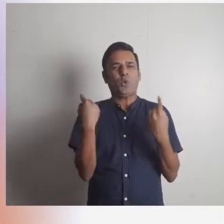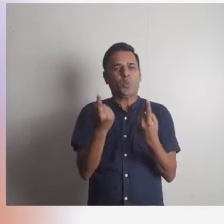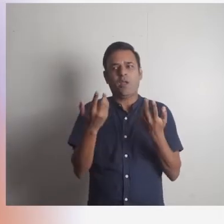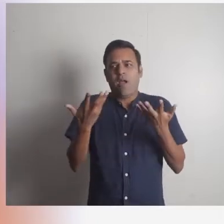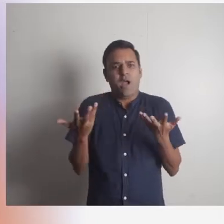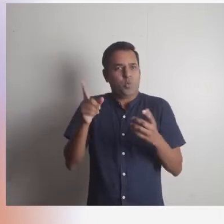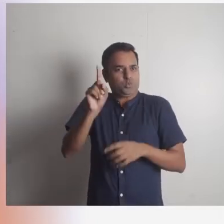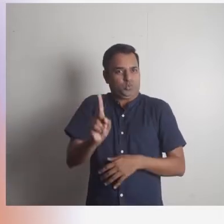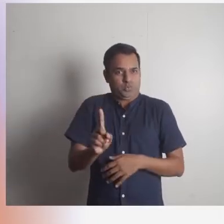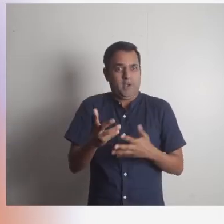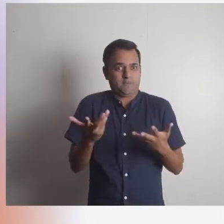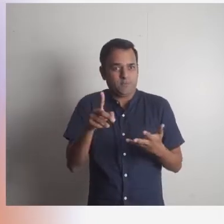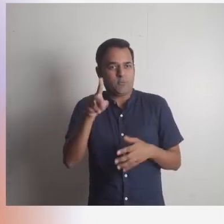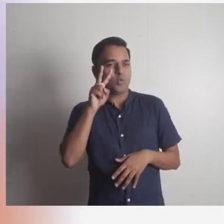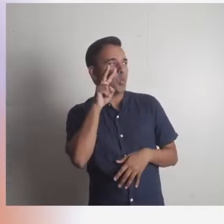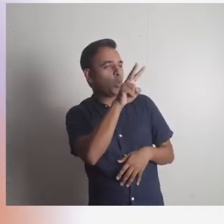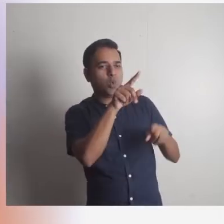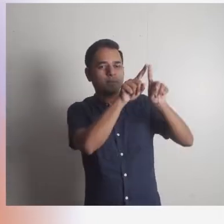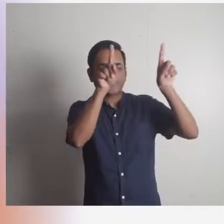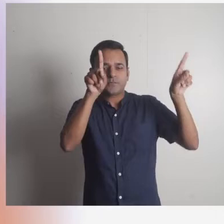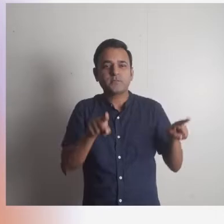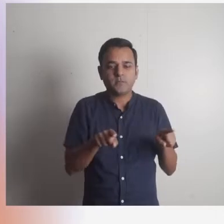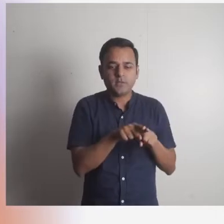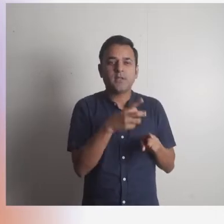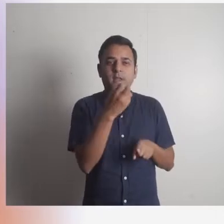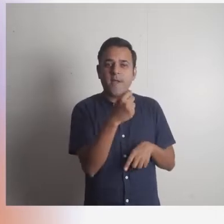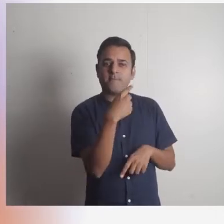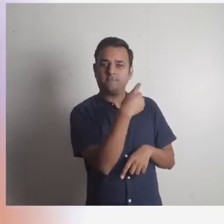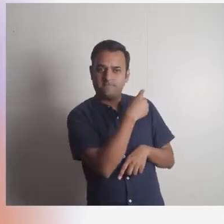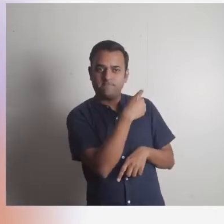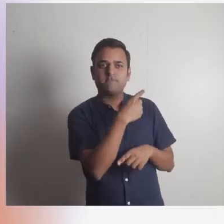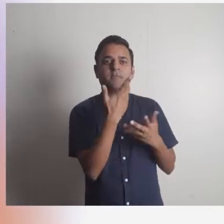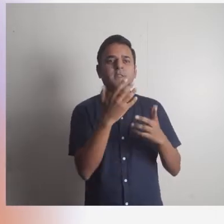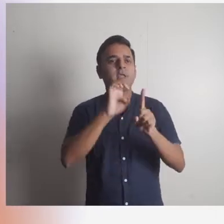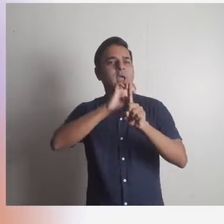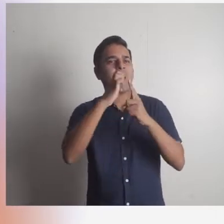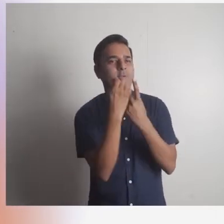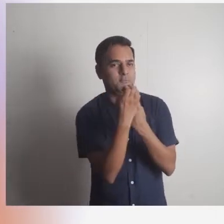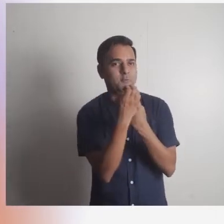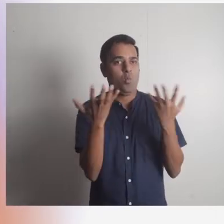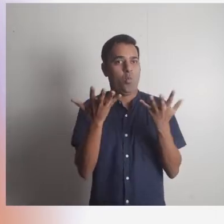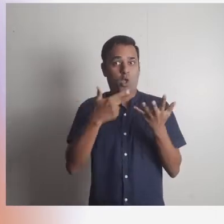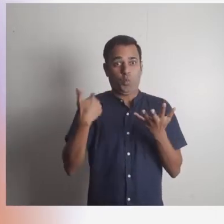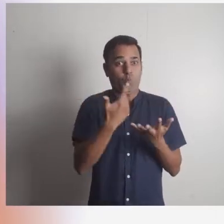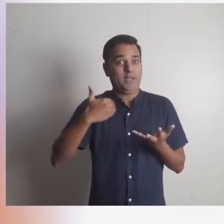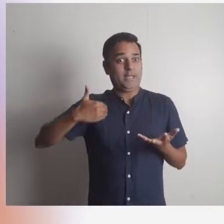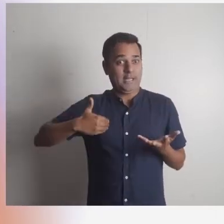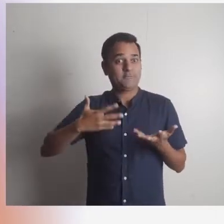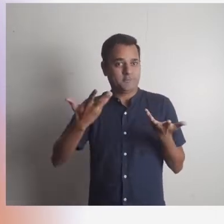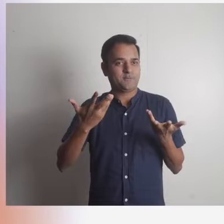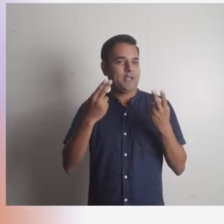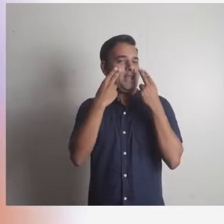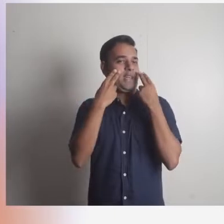world, right? So one of the things that we know is nothing is working. And nothing is working because we are trying to practice